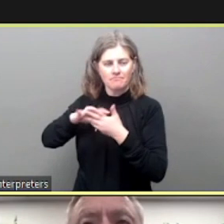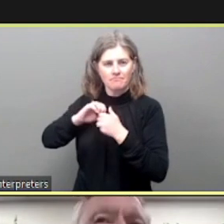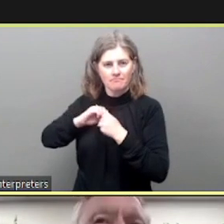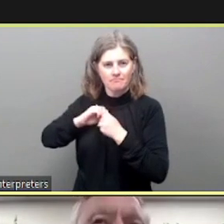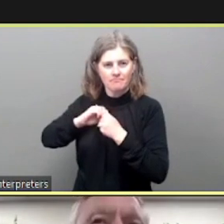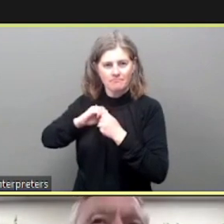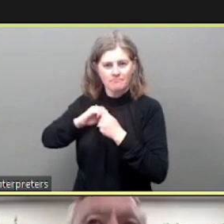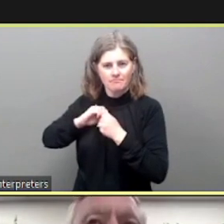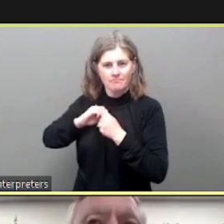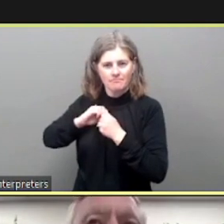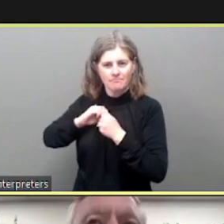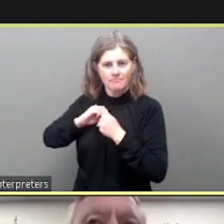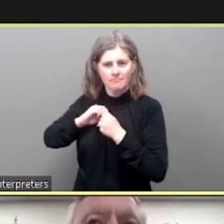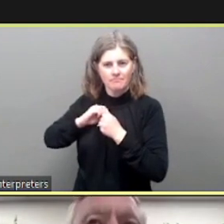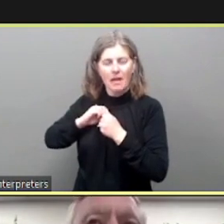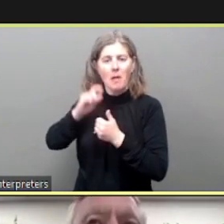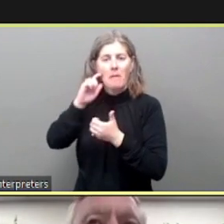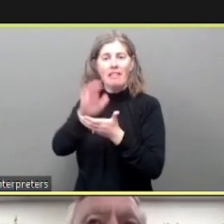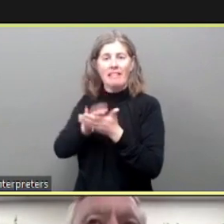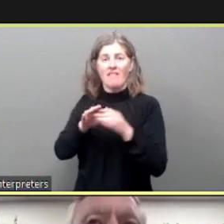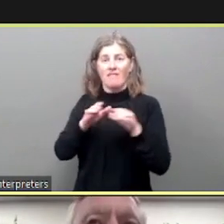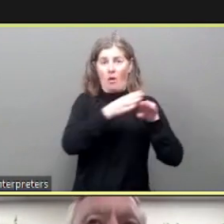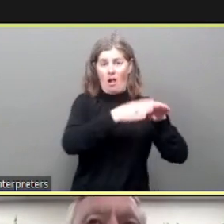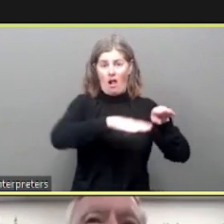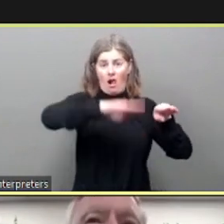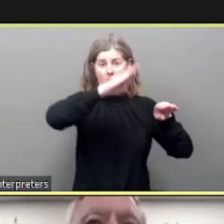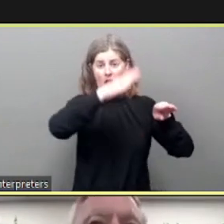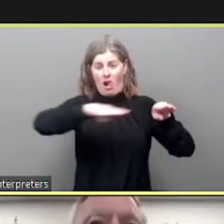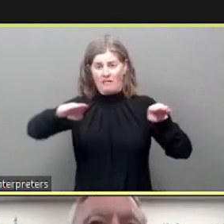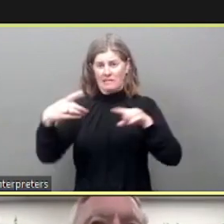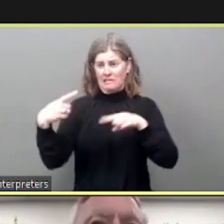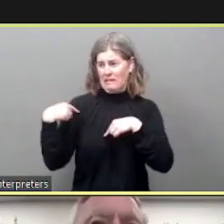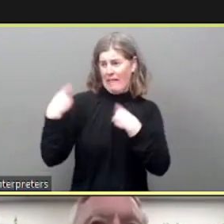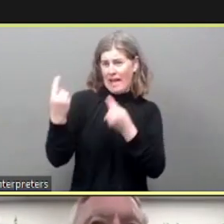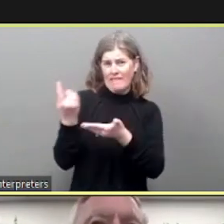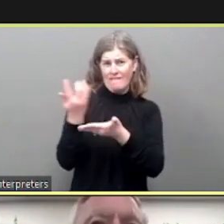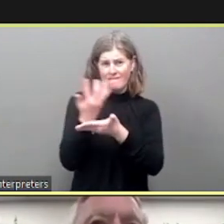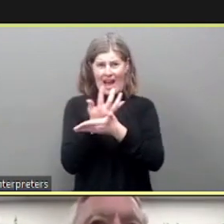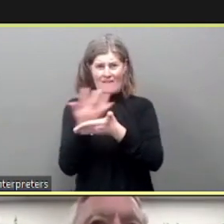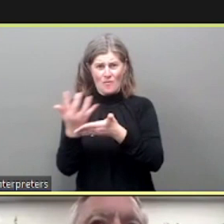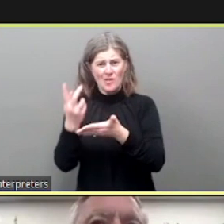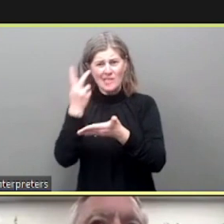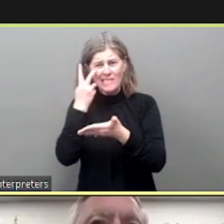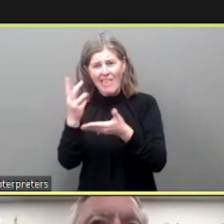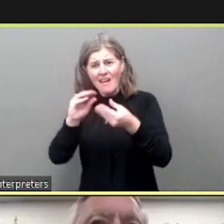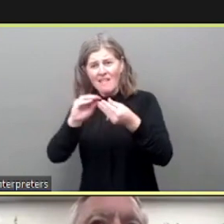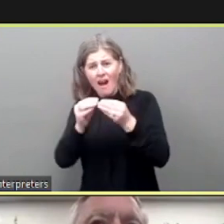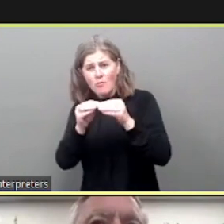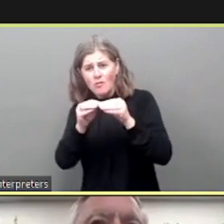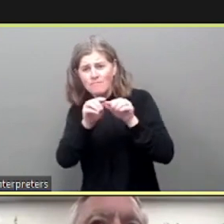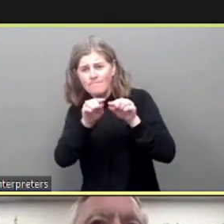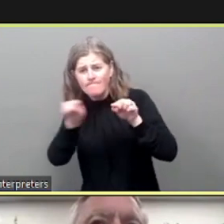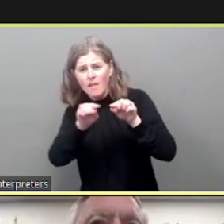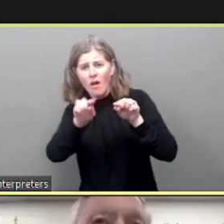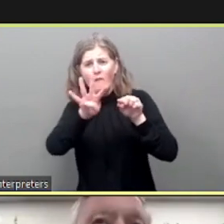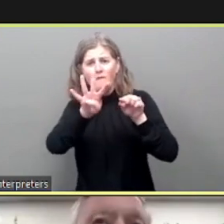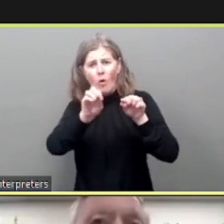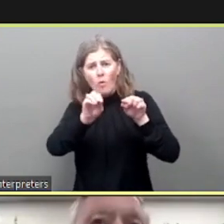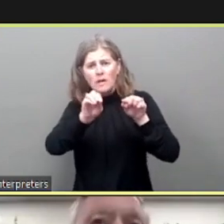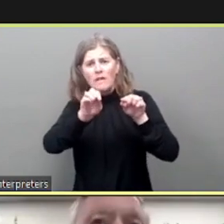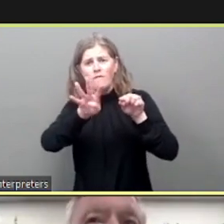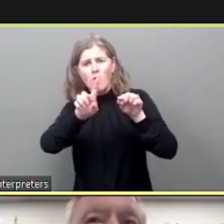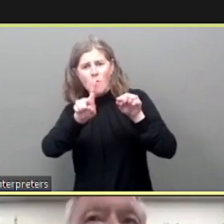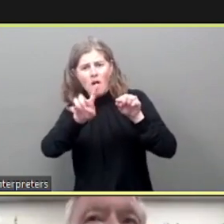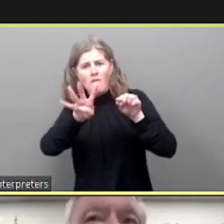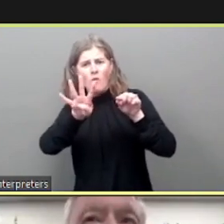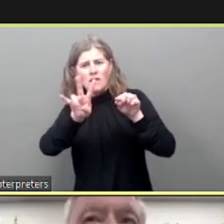believe that those last 5 weeks, you see the numbers in the 40 deaths per week, may be